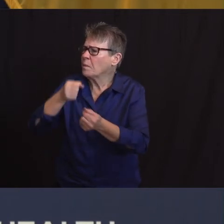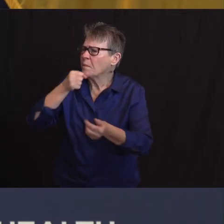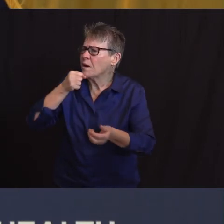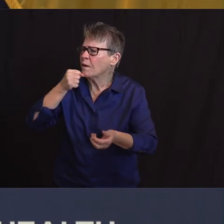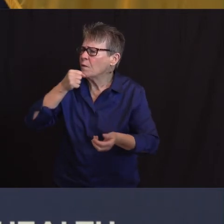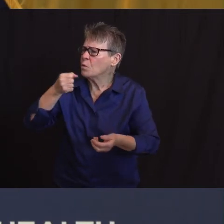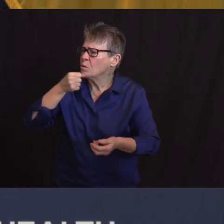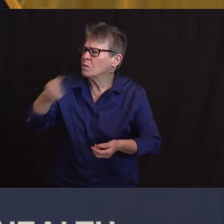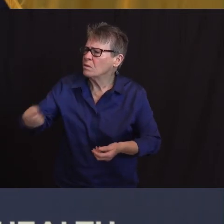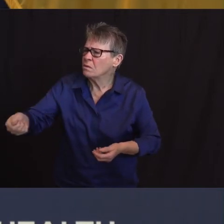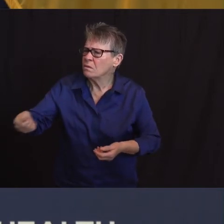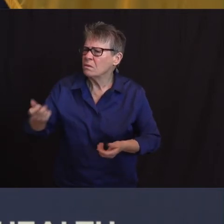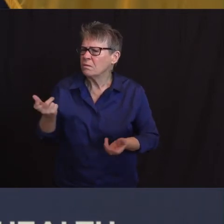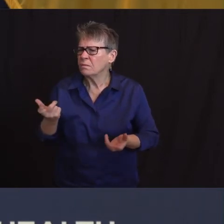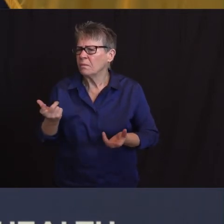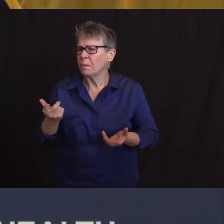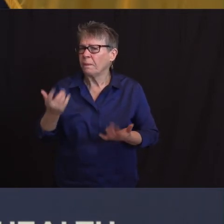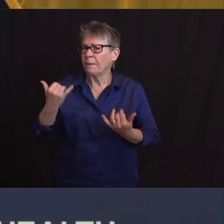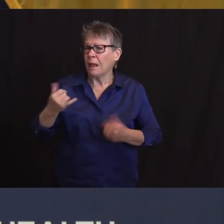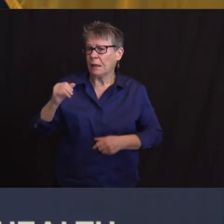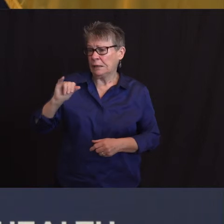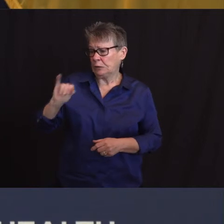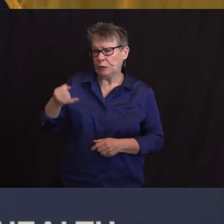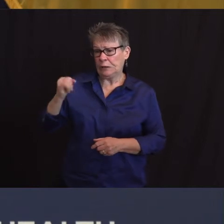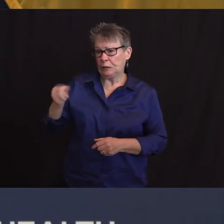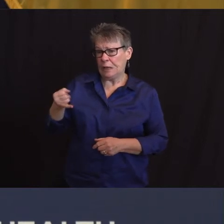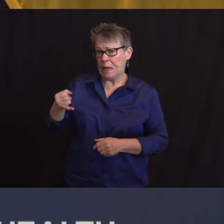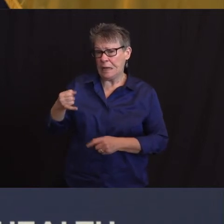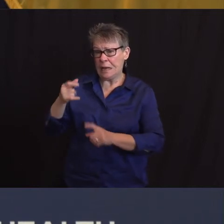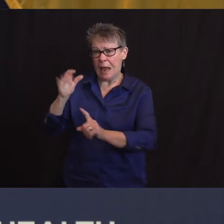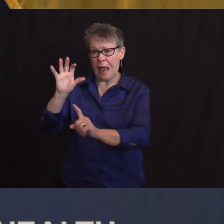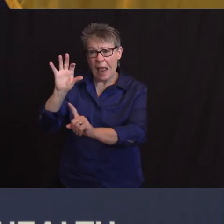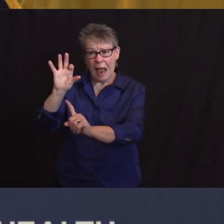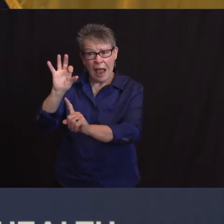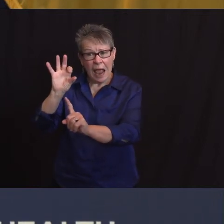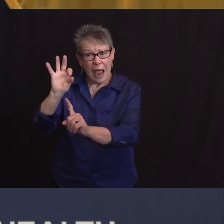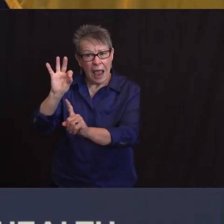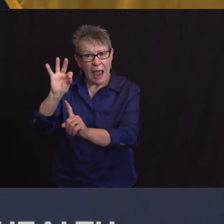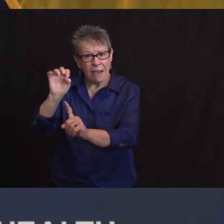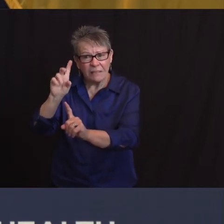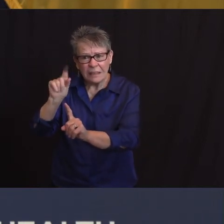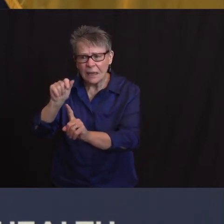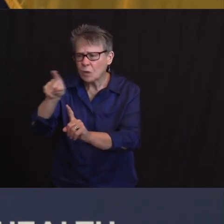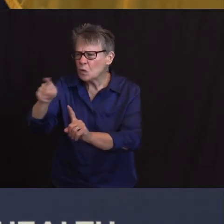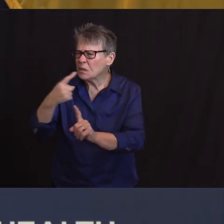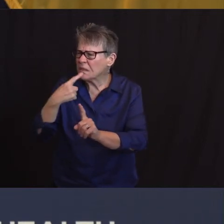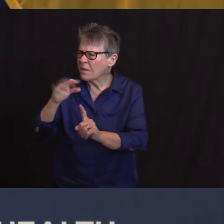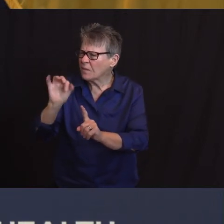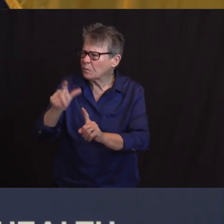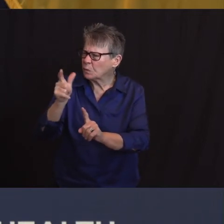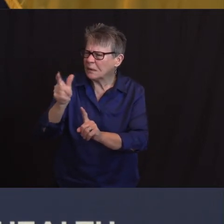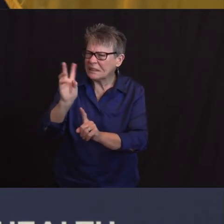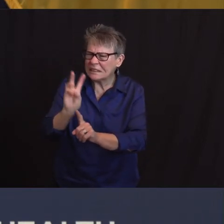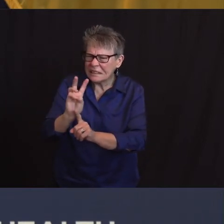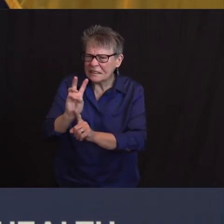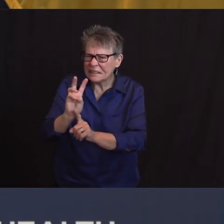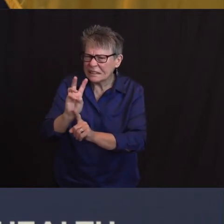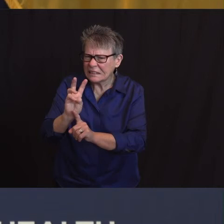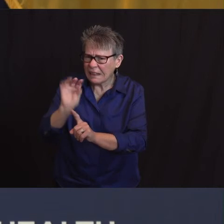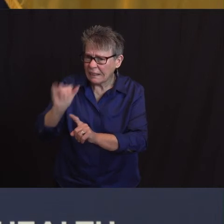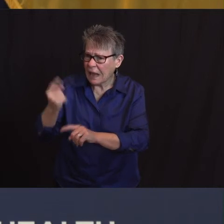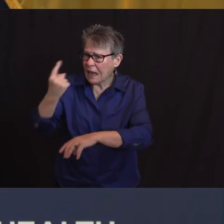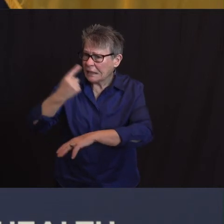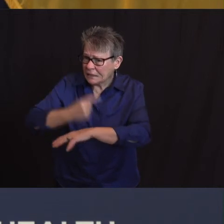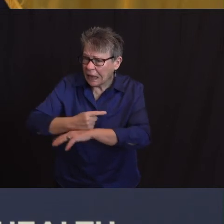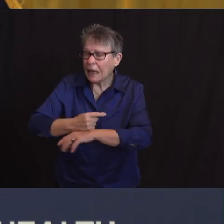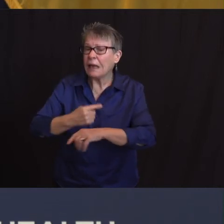J&J going before the committee, I think on February 26th, I think that is the right date. I believe they